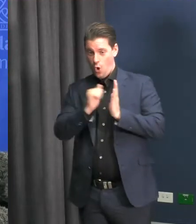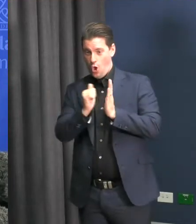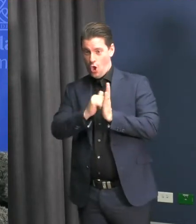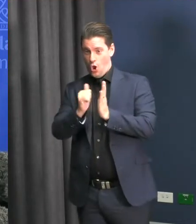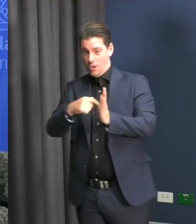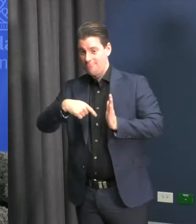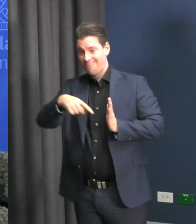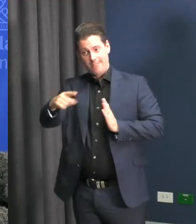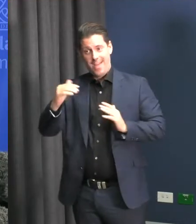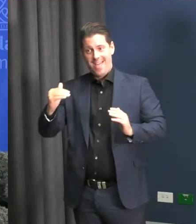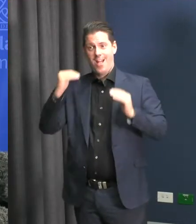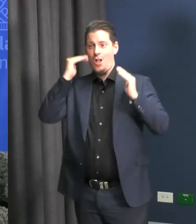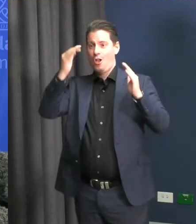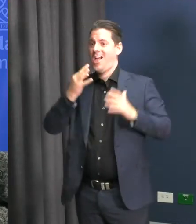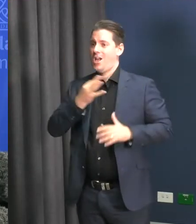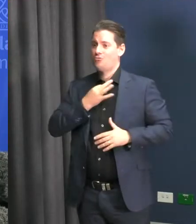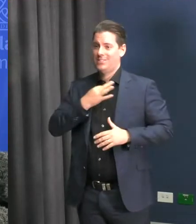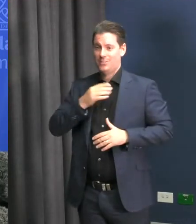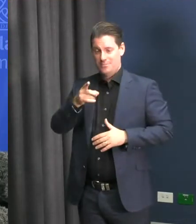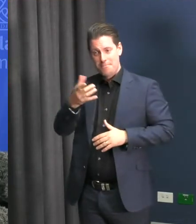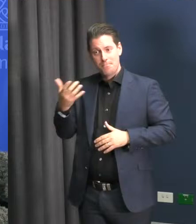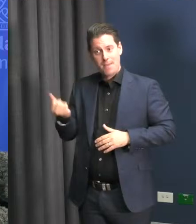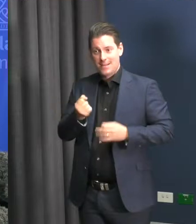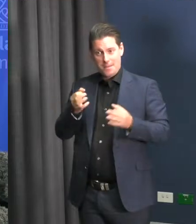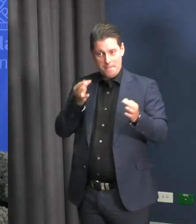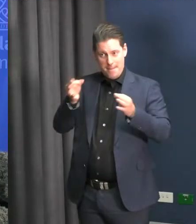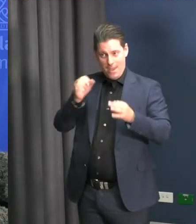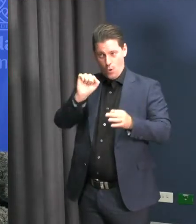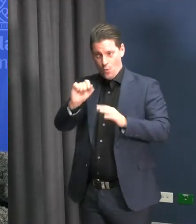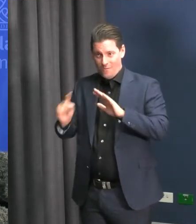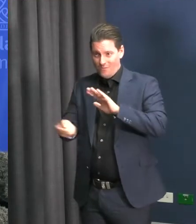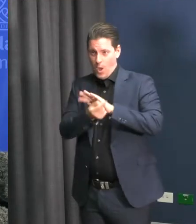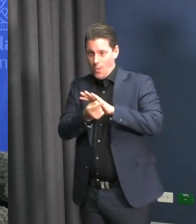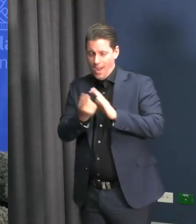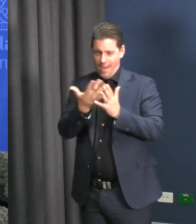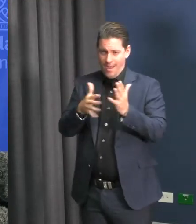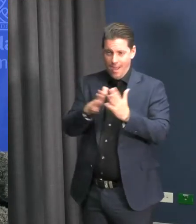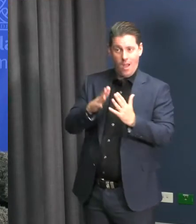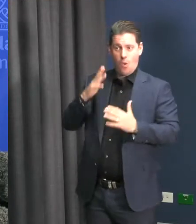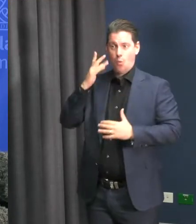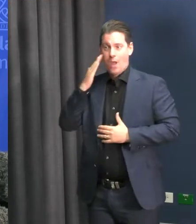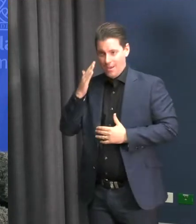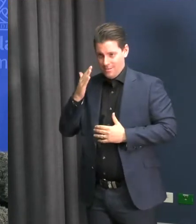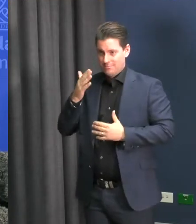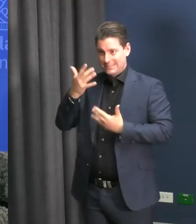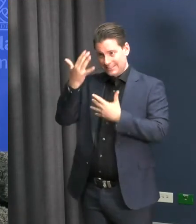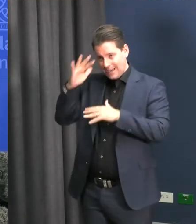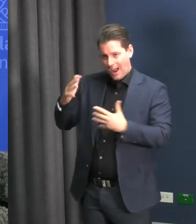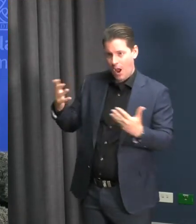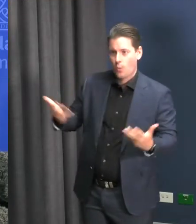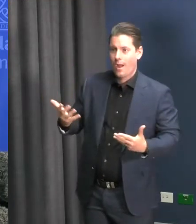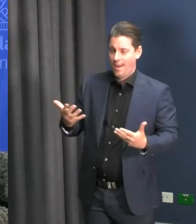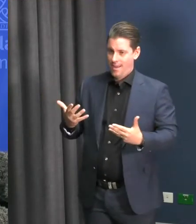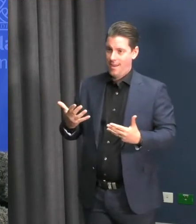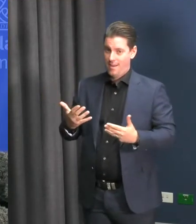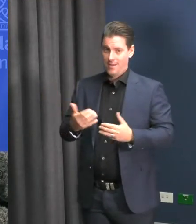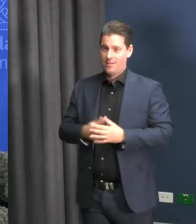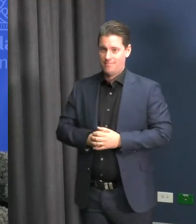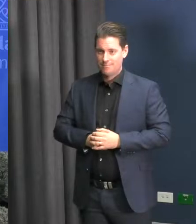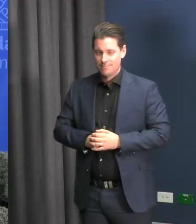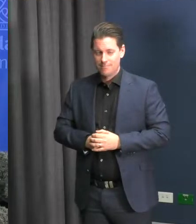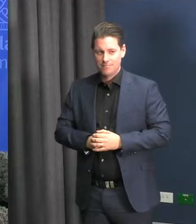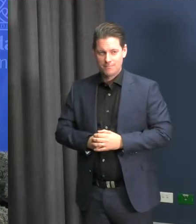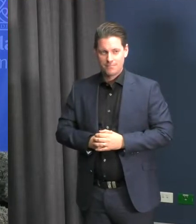those evacuation zones to make a plan and consider your alternate arrangements in the hours and the days